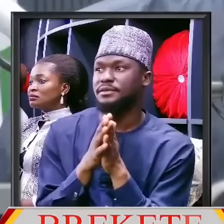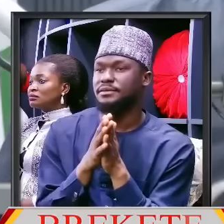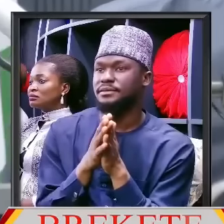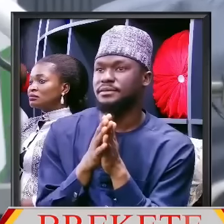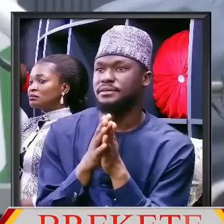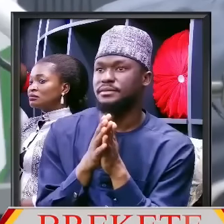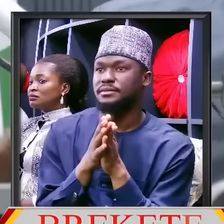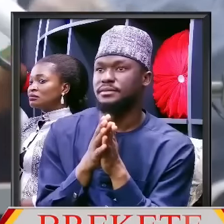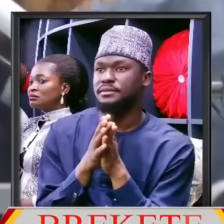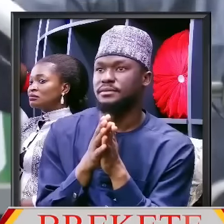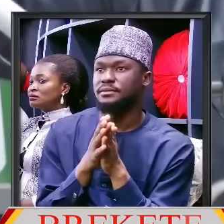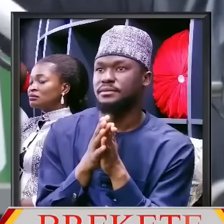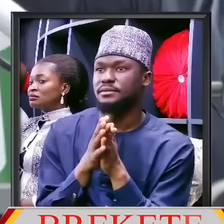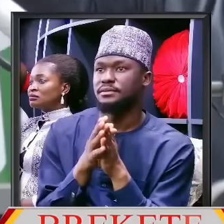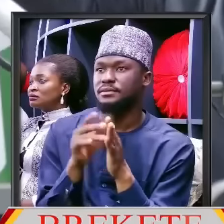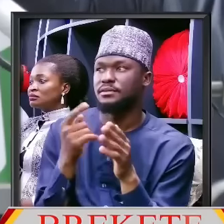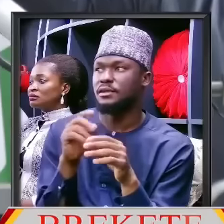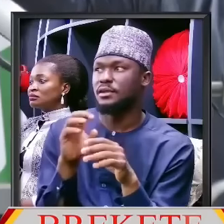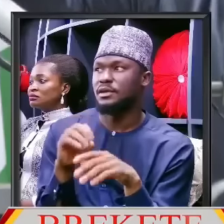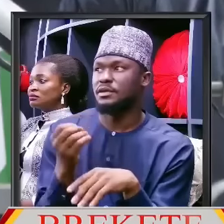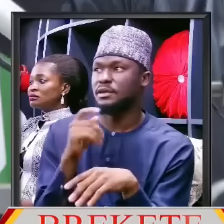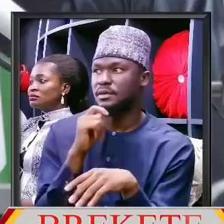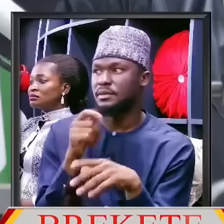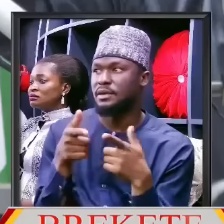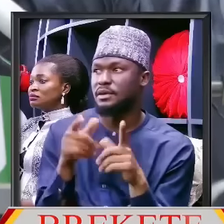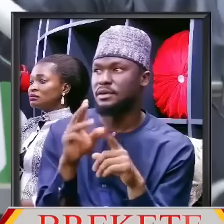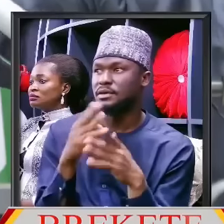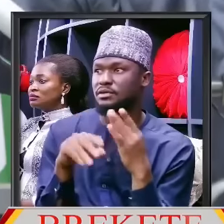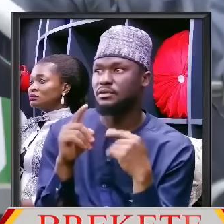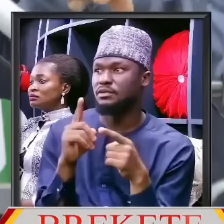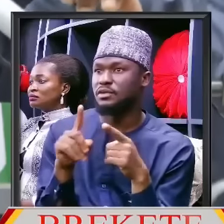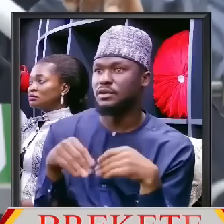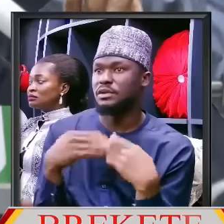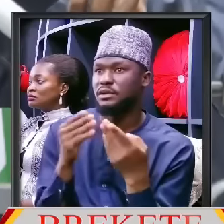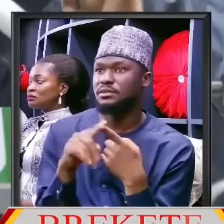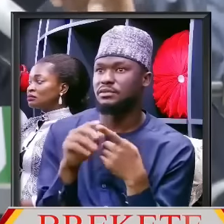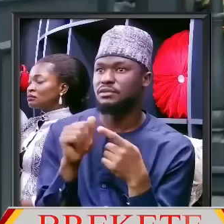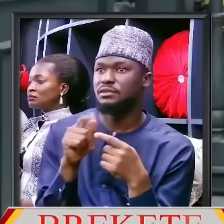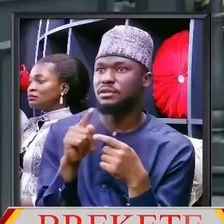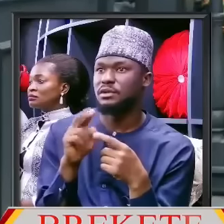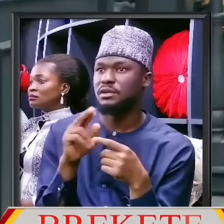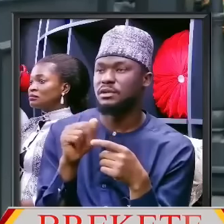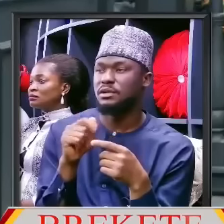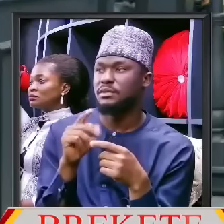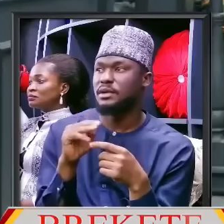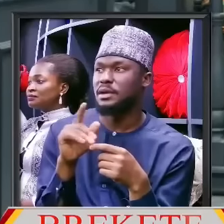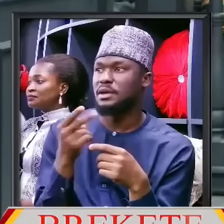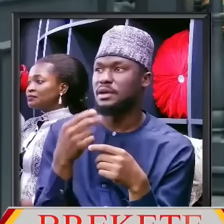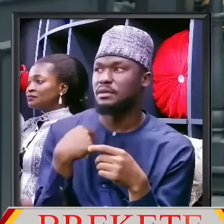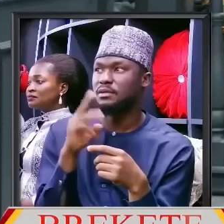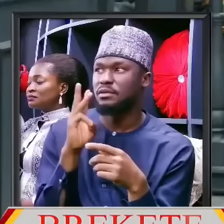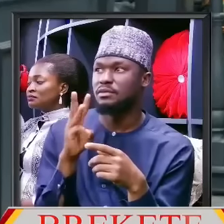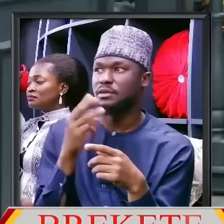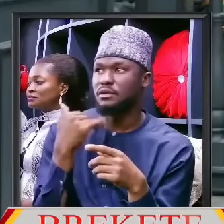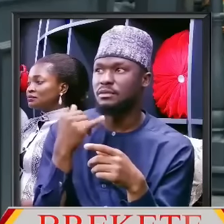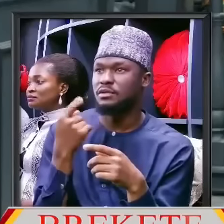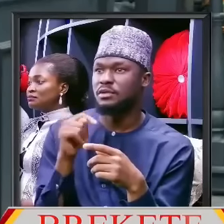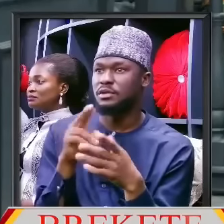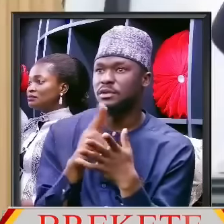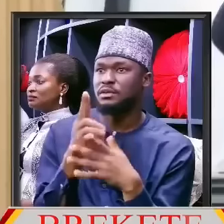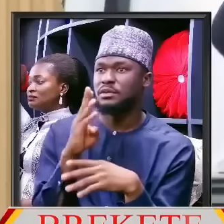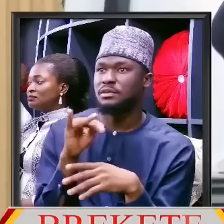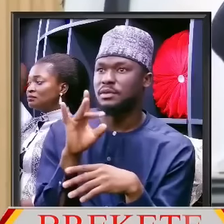So, the other microphone, let somebody return them to Accra Makala. We've been talk, say we go call the university by